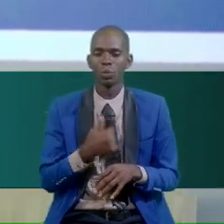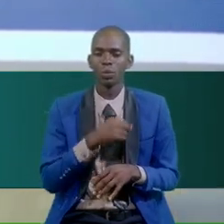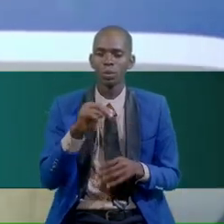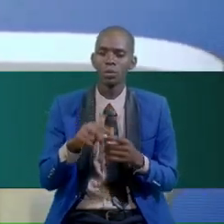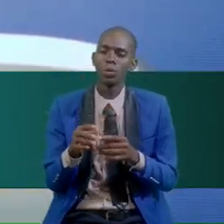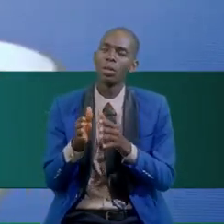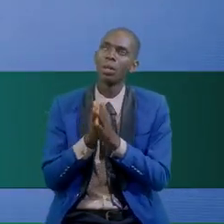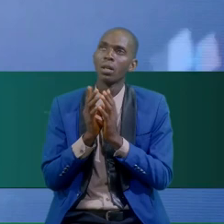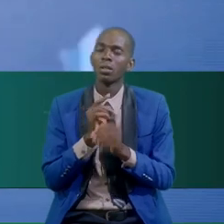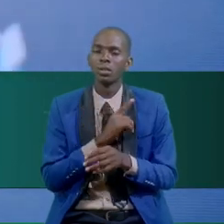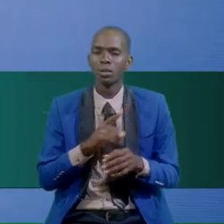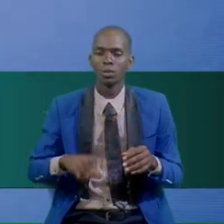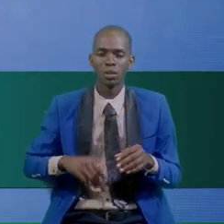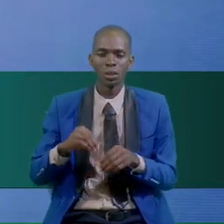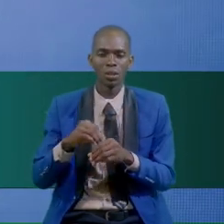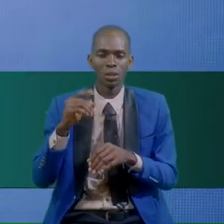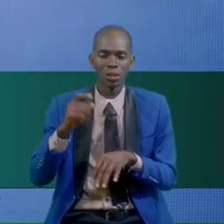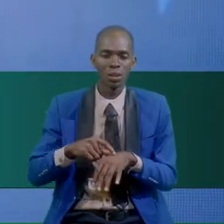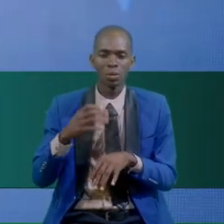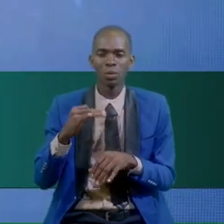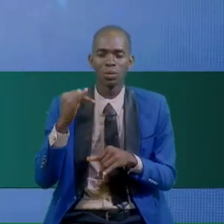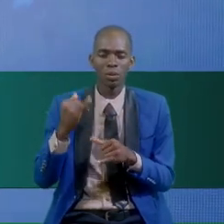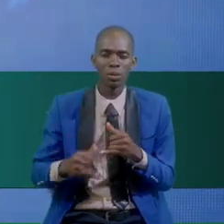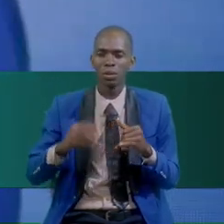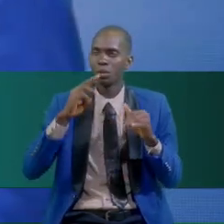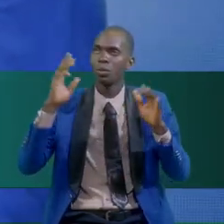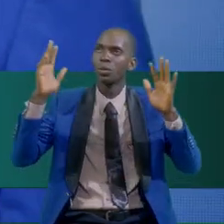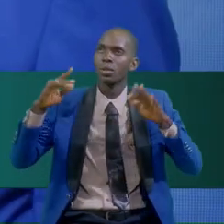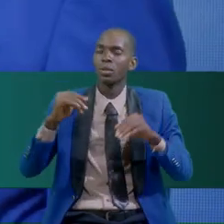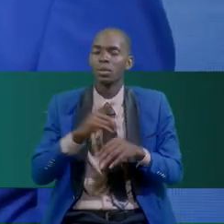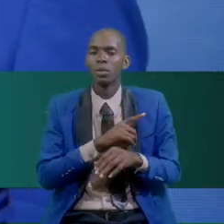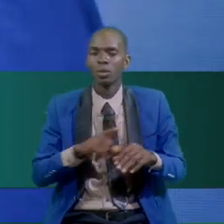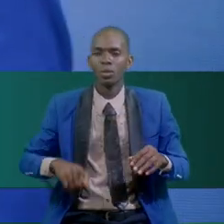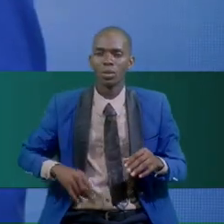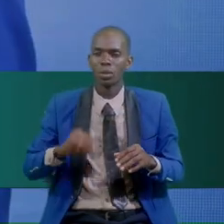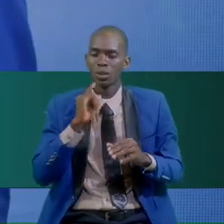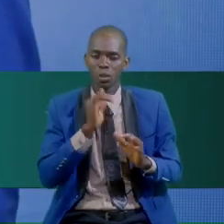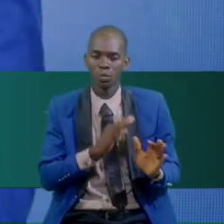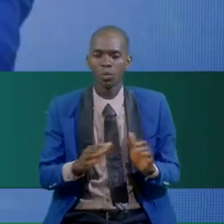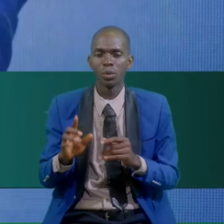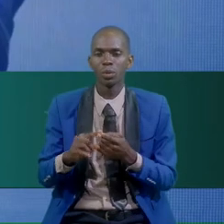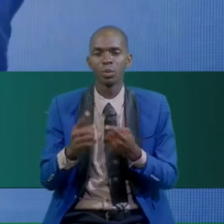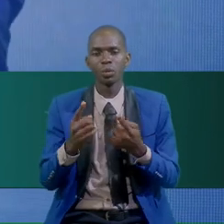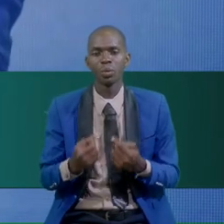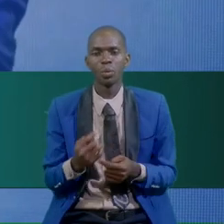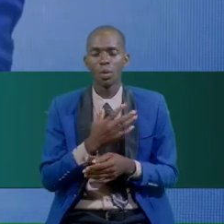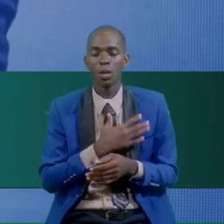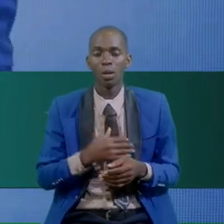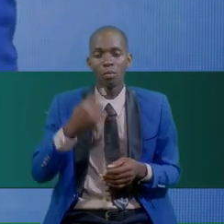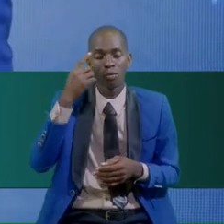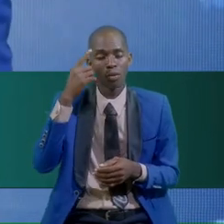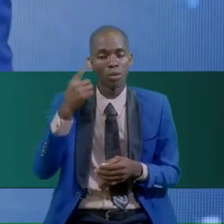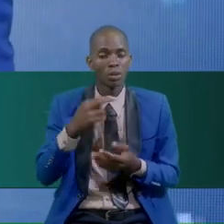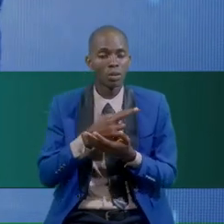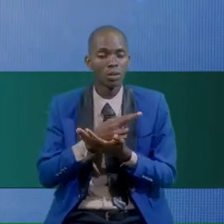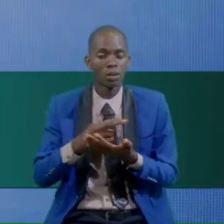time of the latter rain. The Lord is about to come, and he's coming for the righteous. It's not coming for